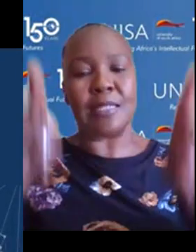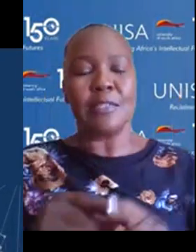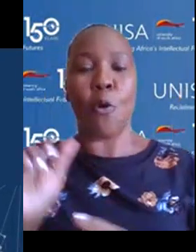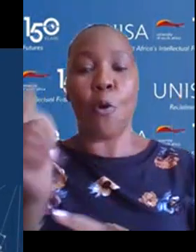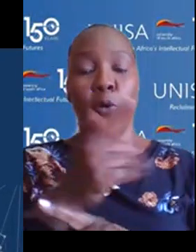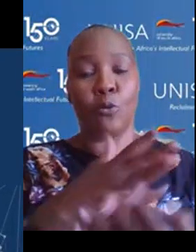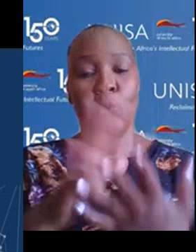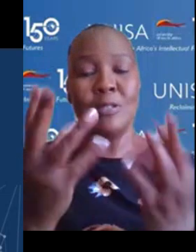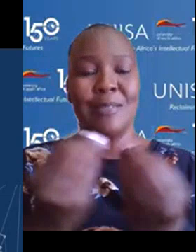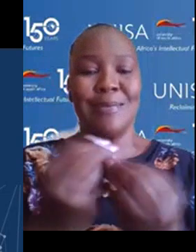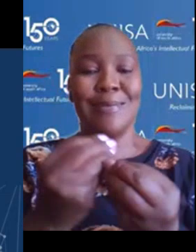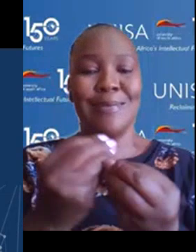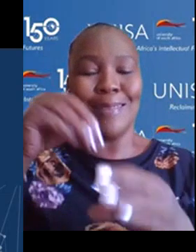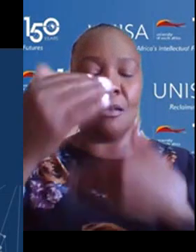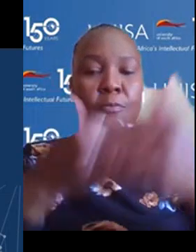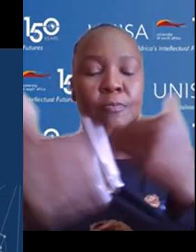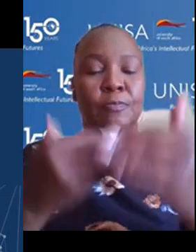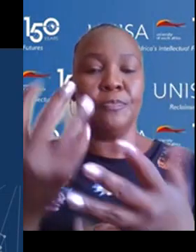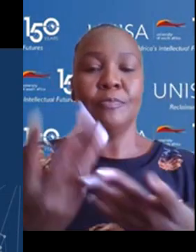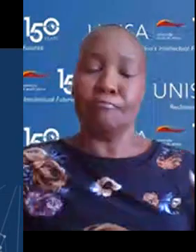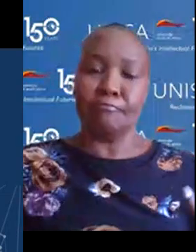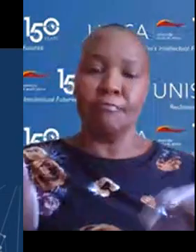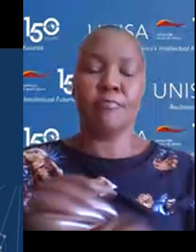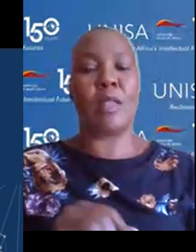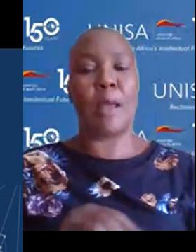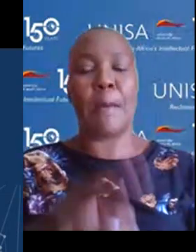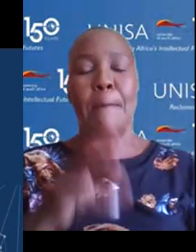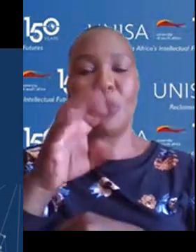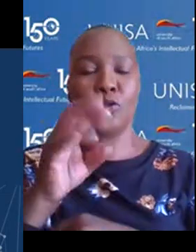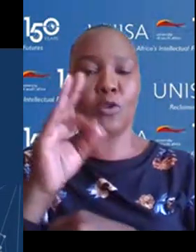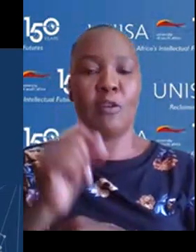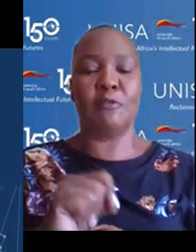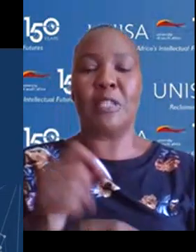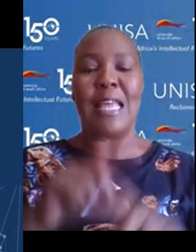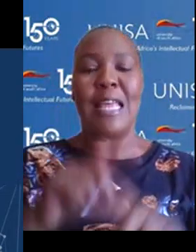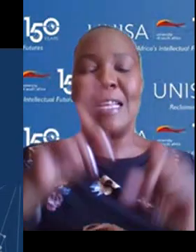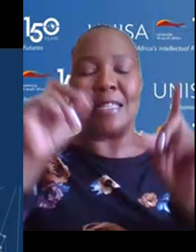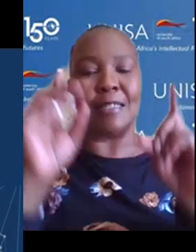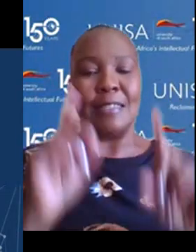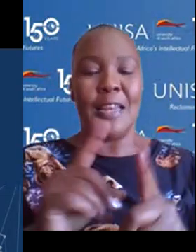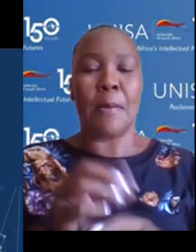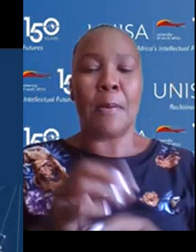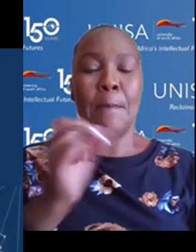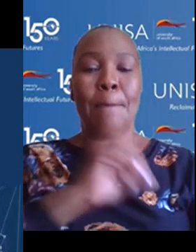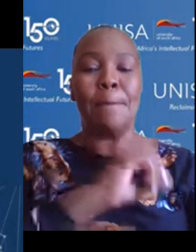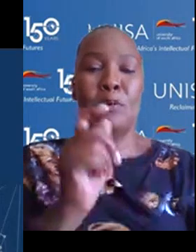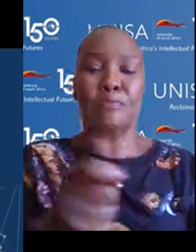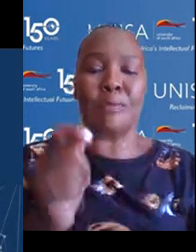such things, and the processor, of course. So like Microsoft Word and Excel and PowerPoint, they are sitting on